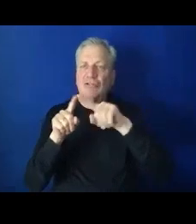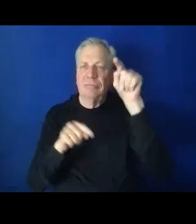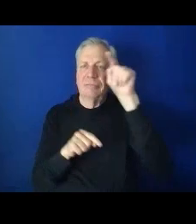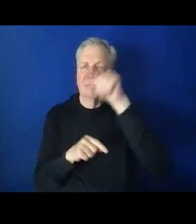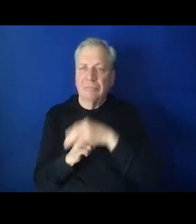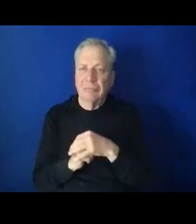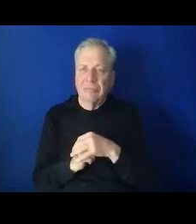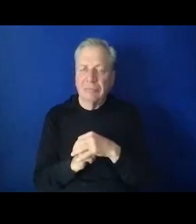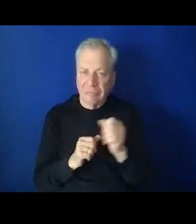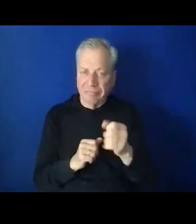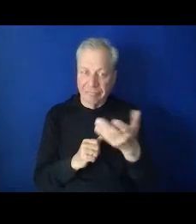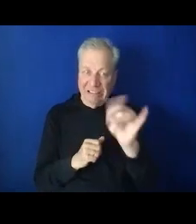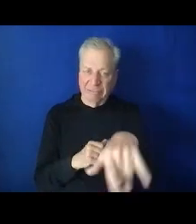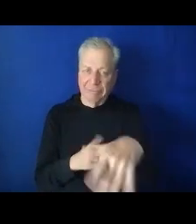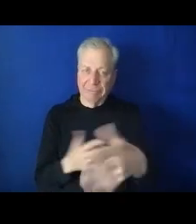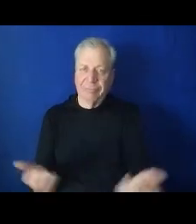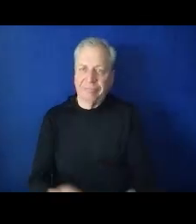Heck, there you go.